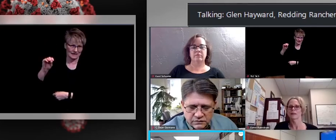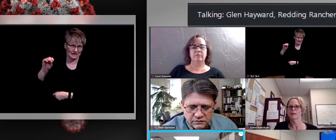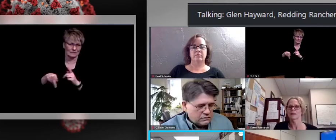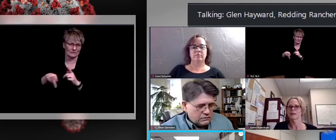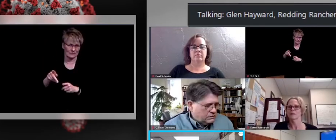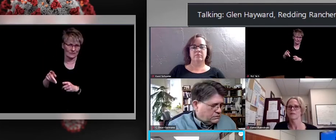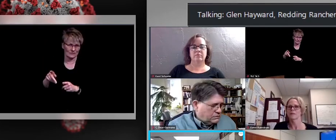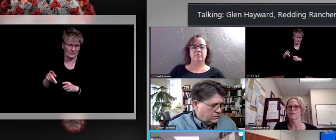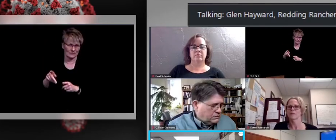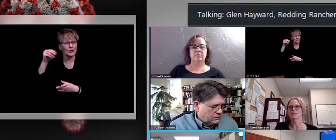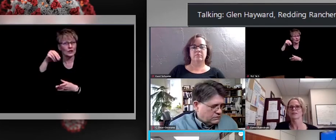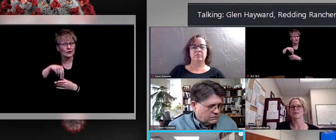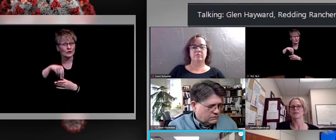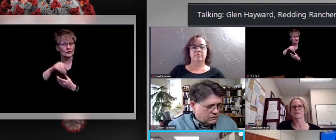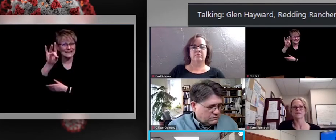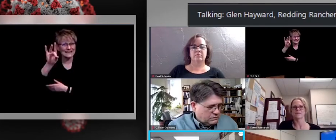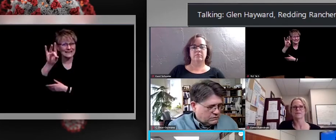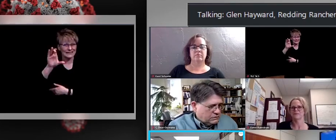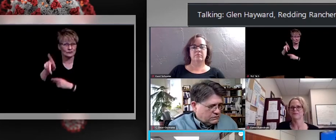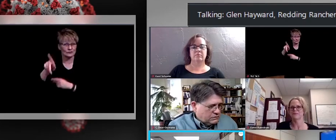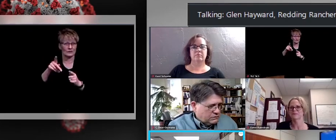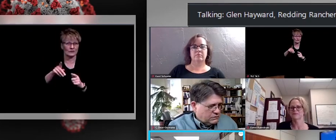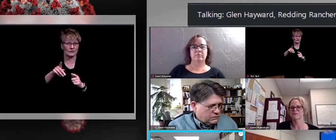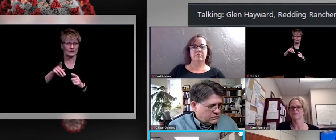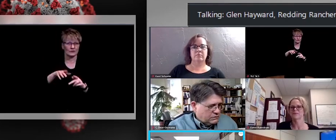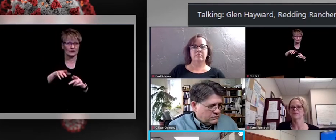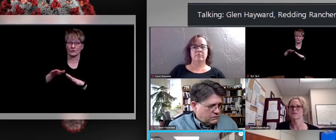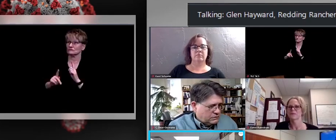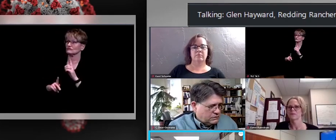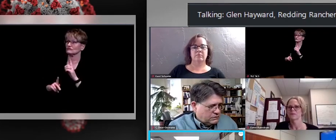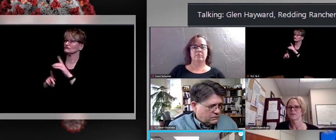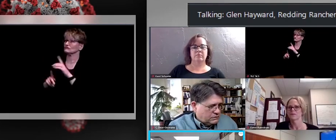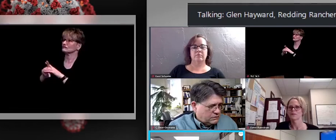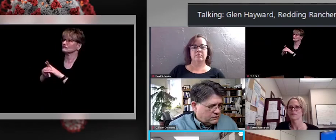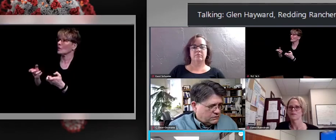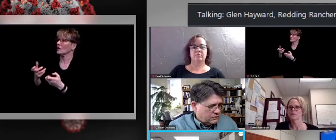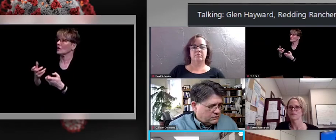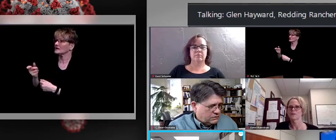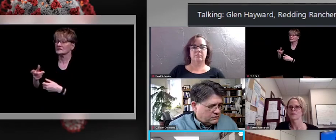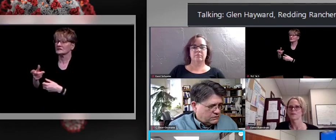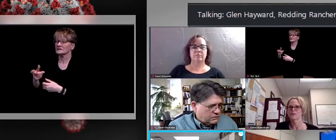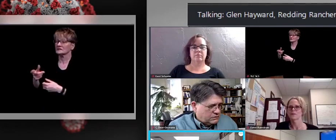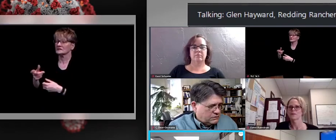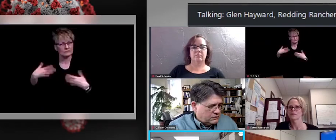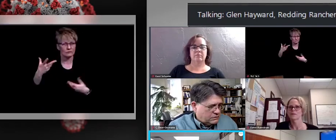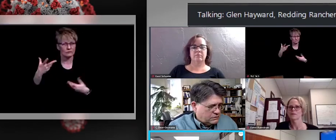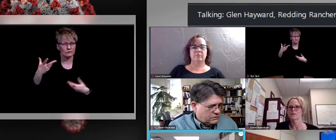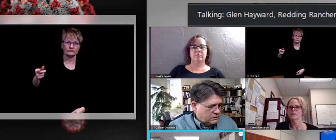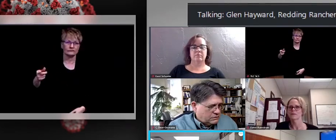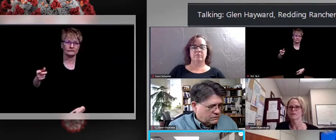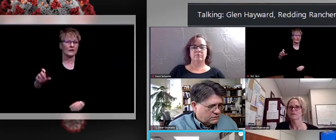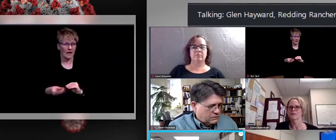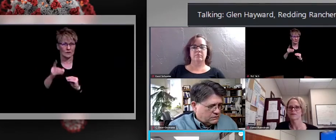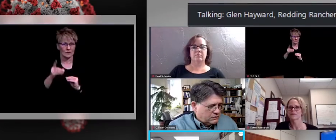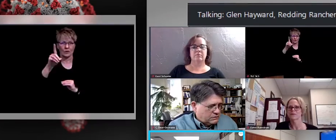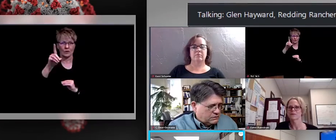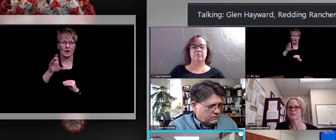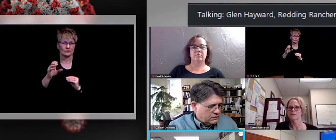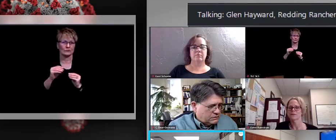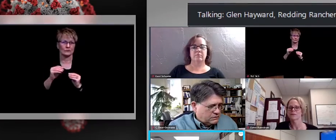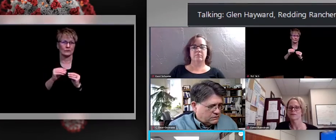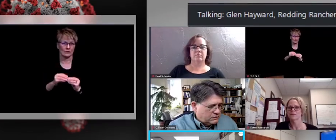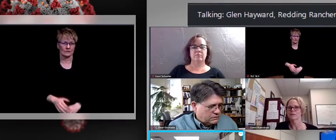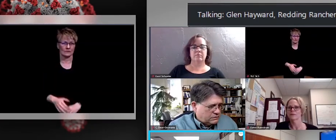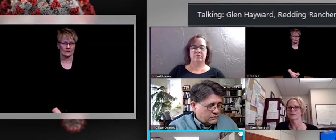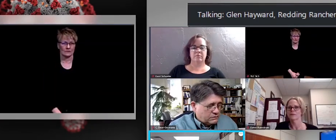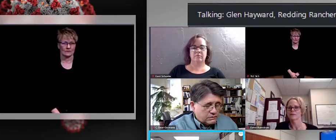walk-ups that didn't have appointments, but they showed up wanting the vaccine. So we vaccinated an additional 100 people. And we